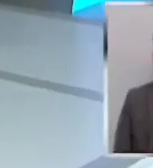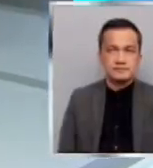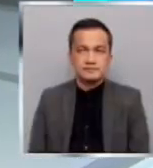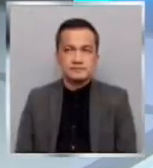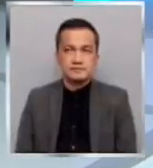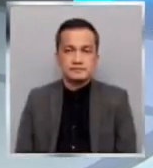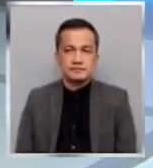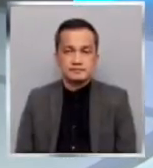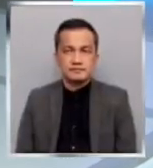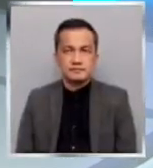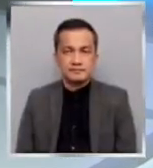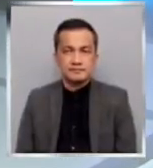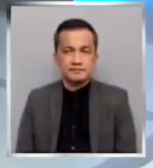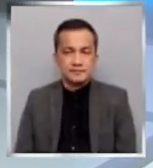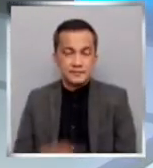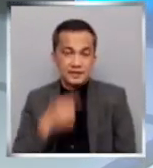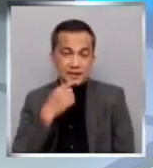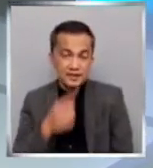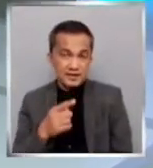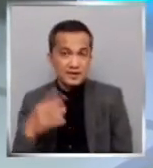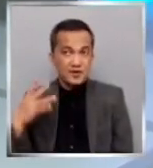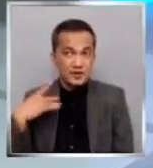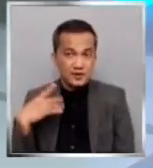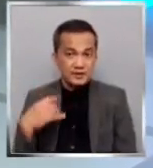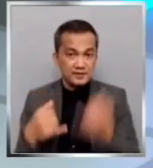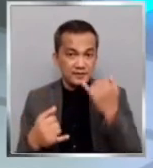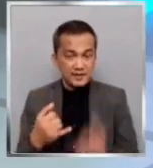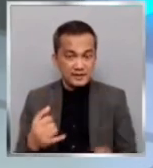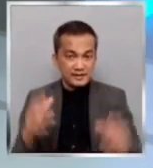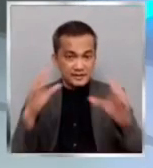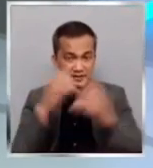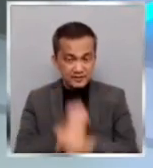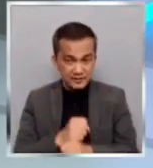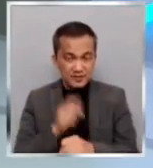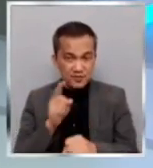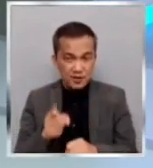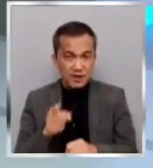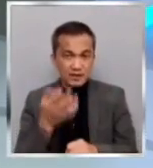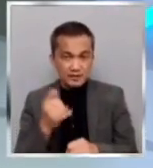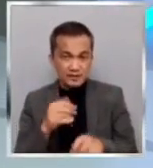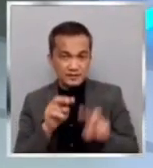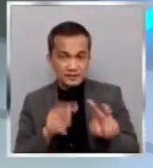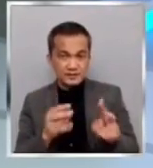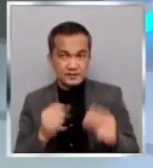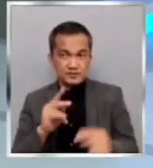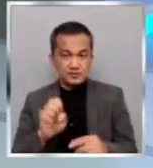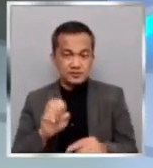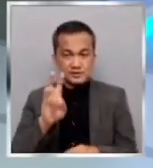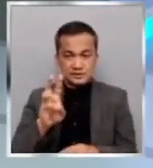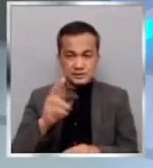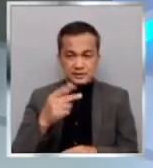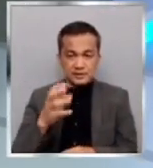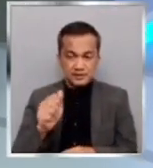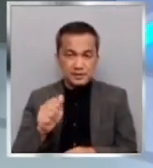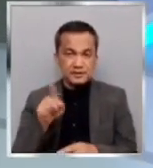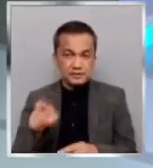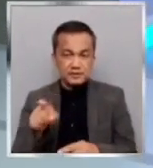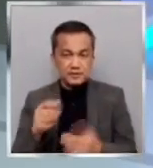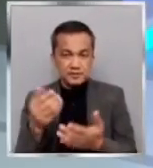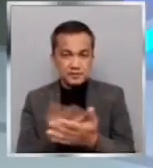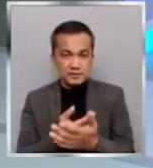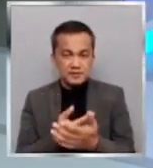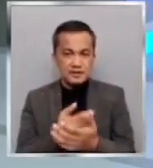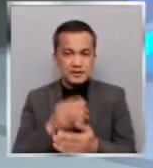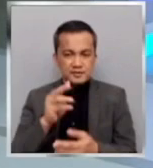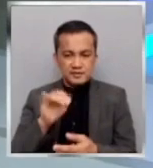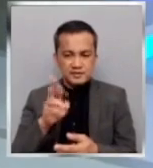Gablil fans, the wait is finally over! Dahil mapapanood na this June 6 sa GMA Telebabad ang pinakabagong mystery